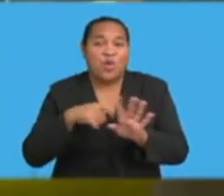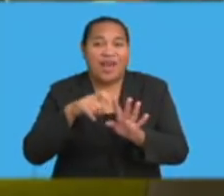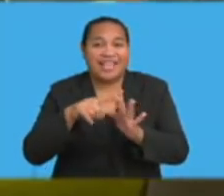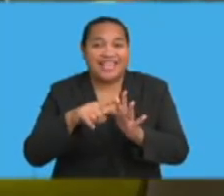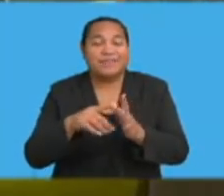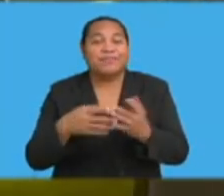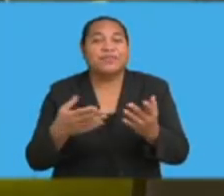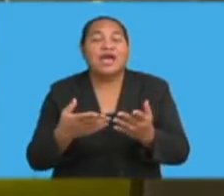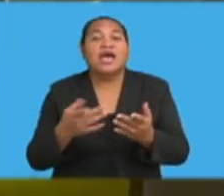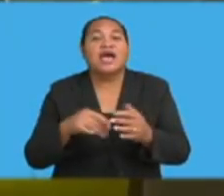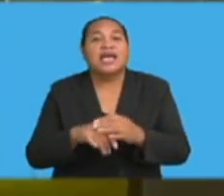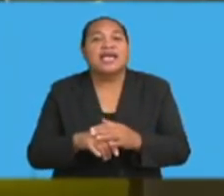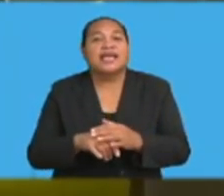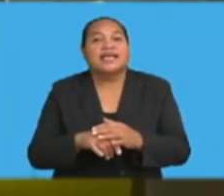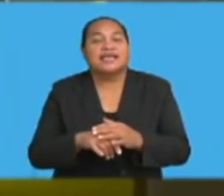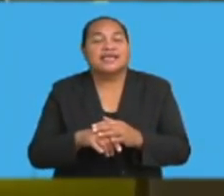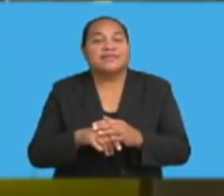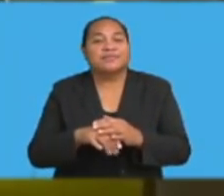if you see the